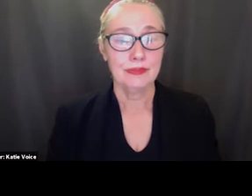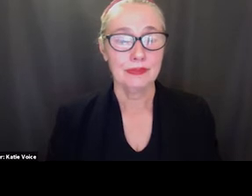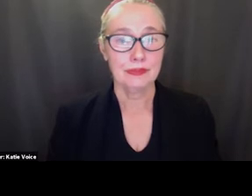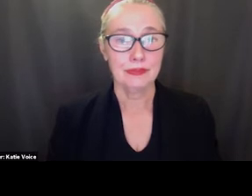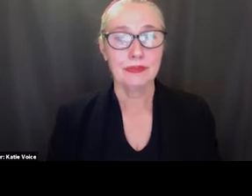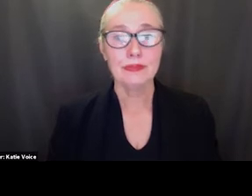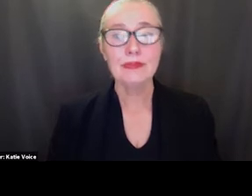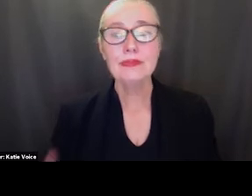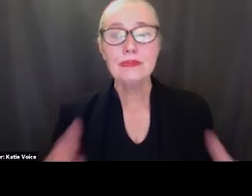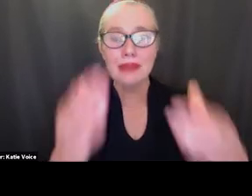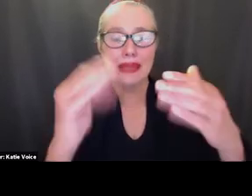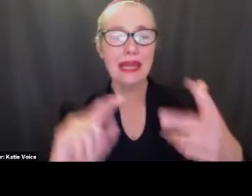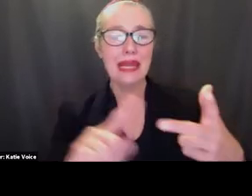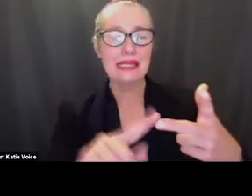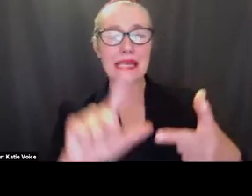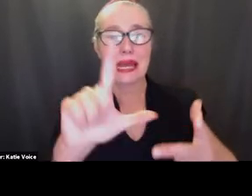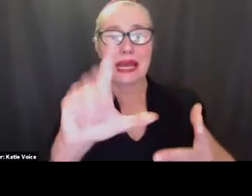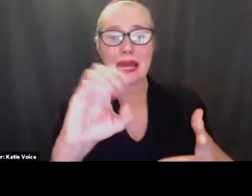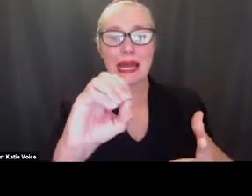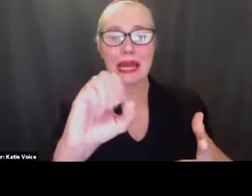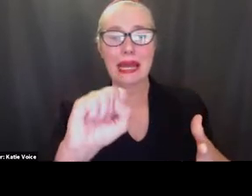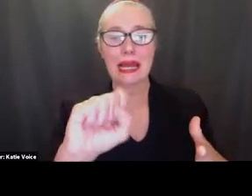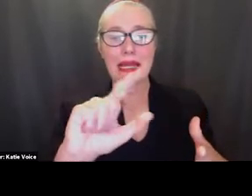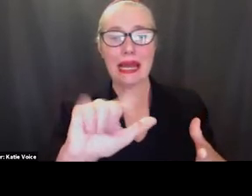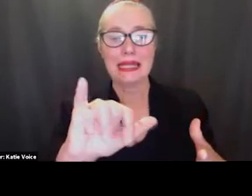next speaker is leslie sanderson